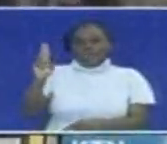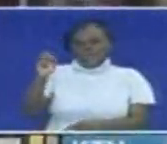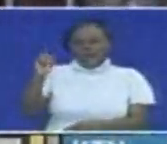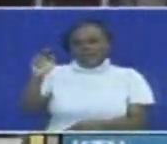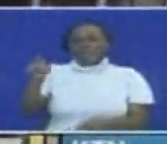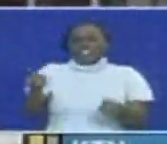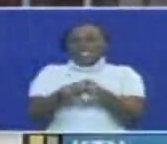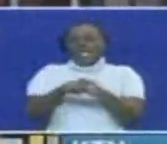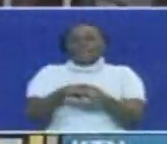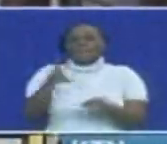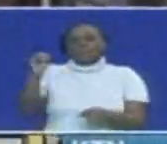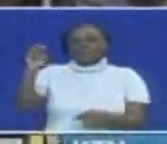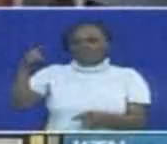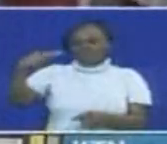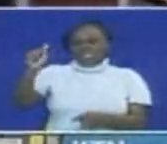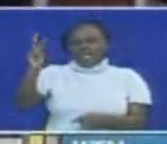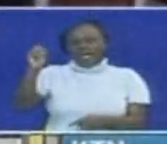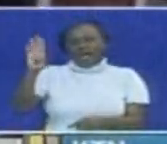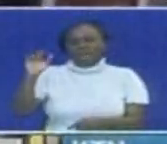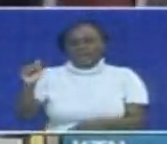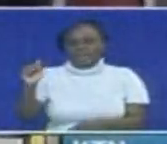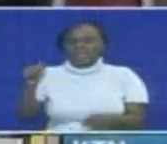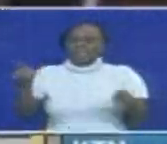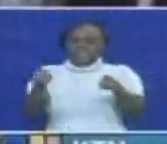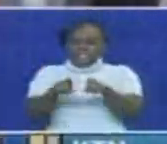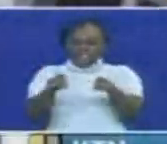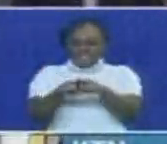and Mshamba Zebedayo. Naiga Otieno, KTN.